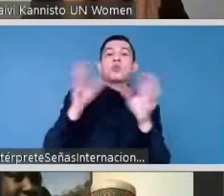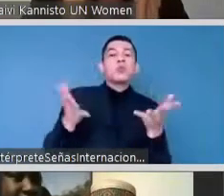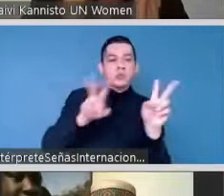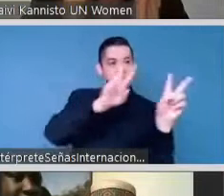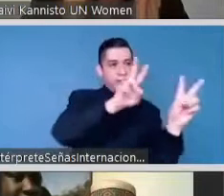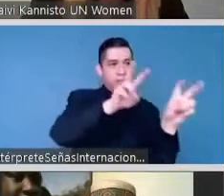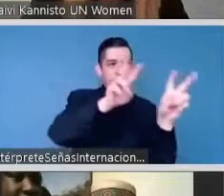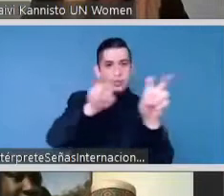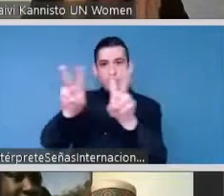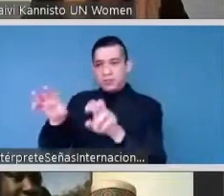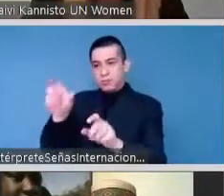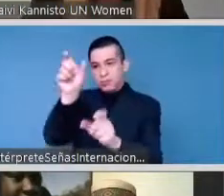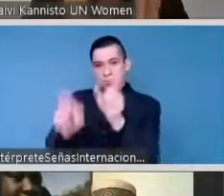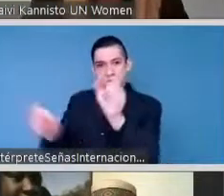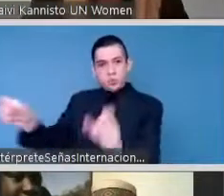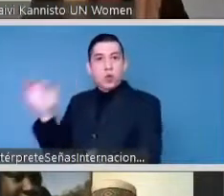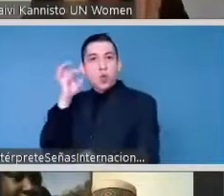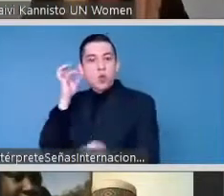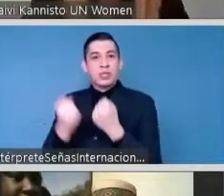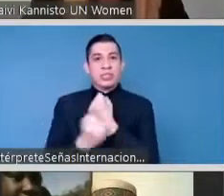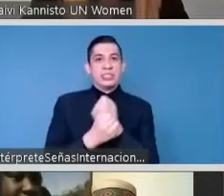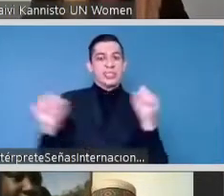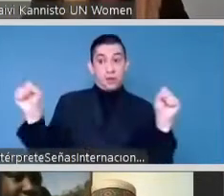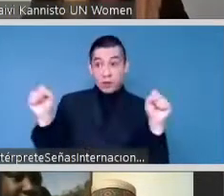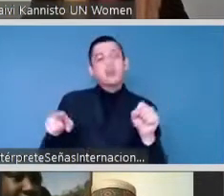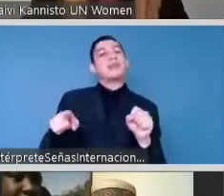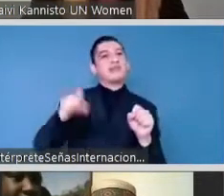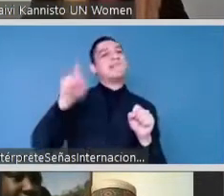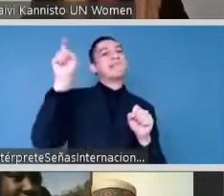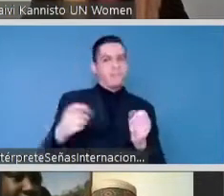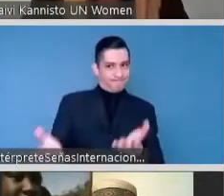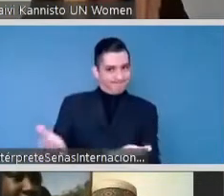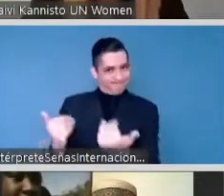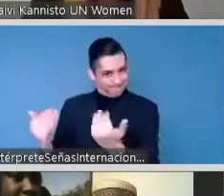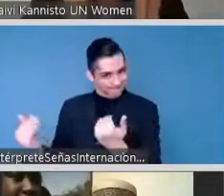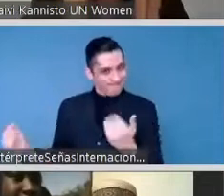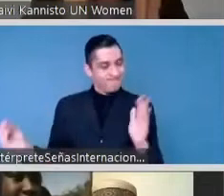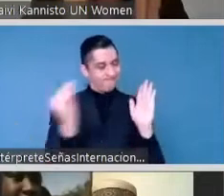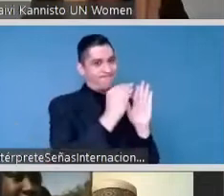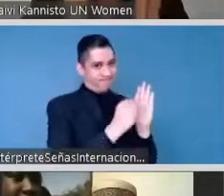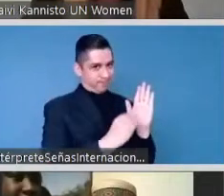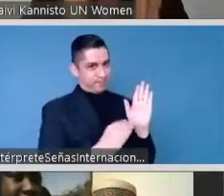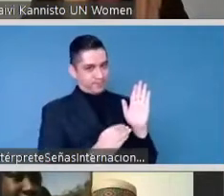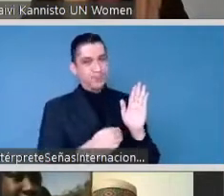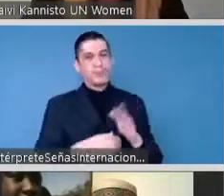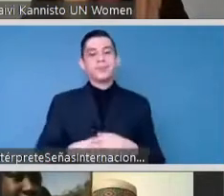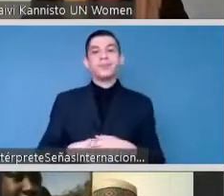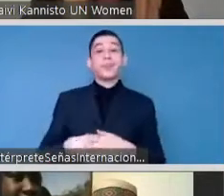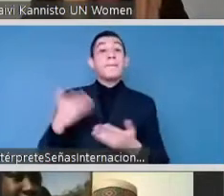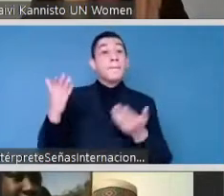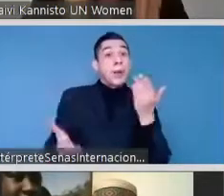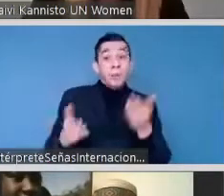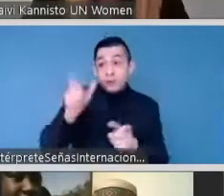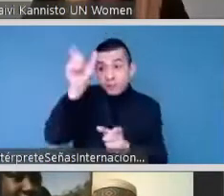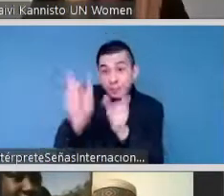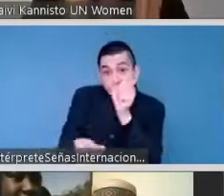accountability. For example, non-governmental organization, Ukrainian Women Fund, which has been working for years